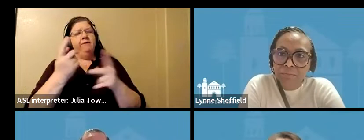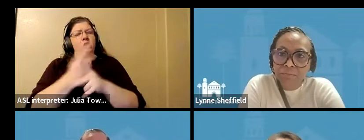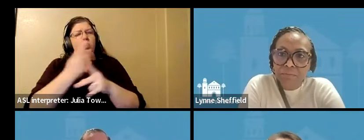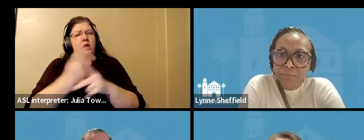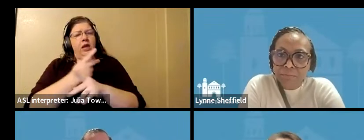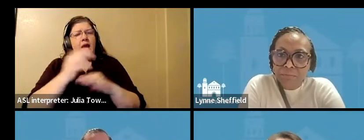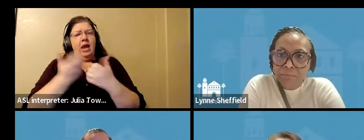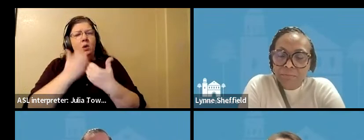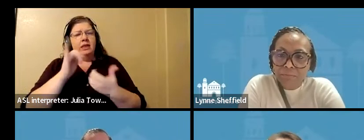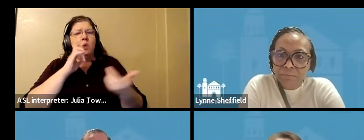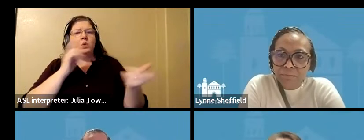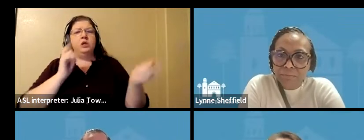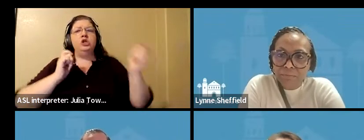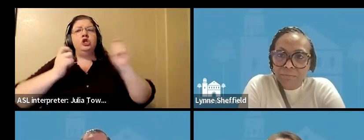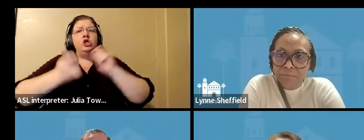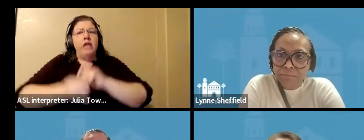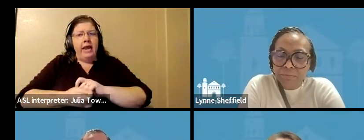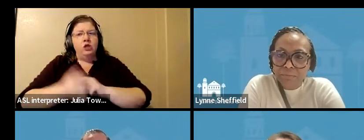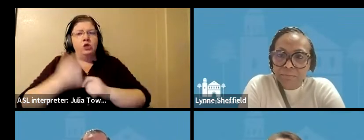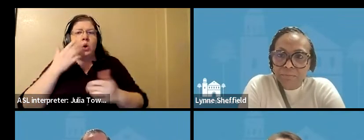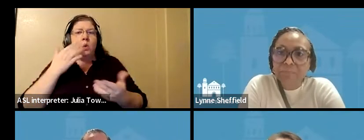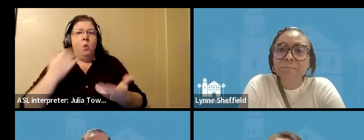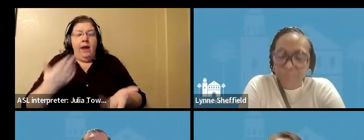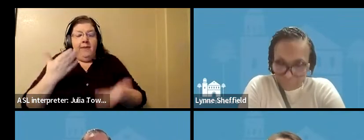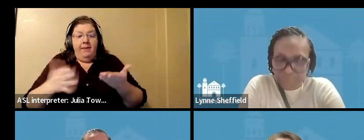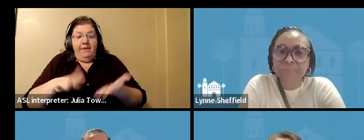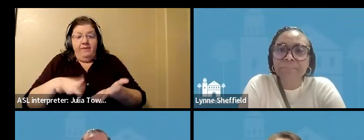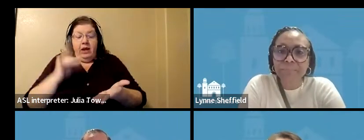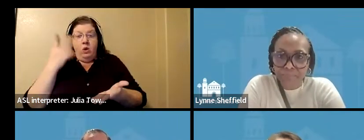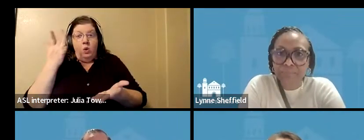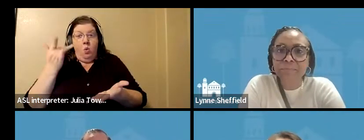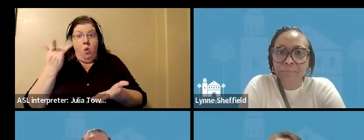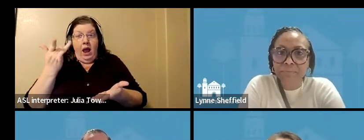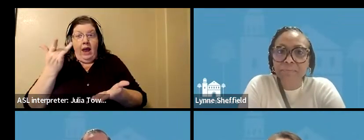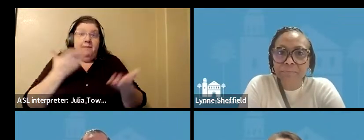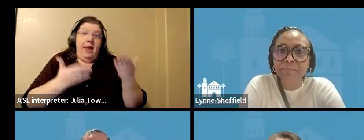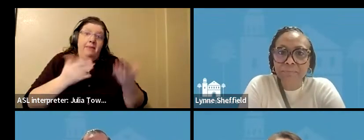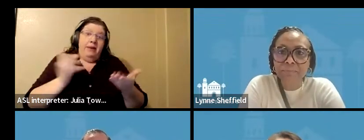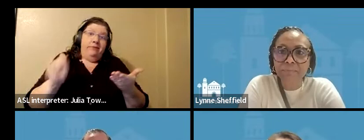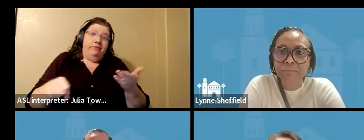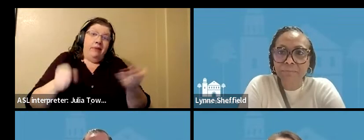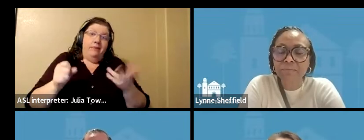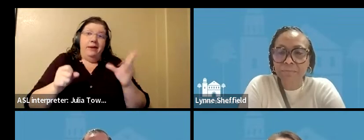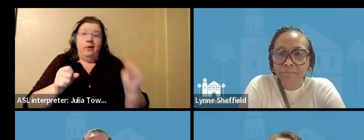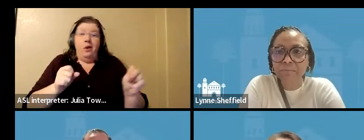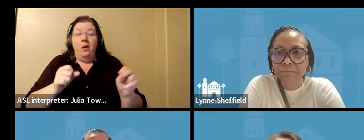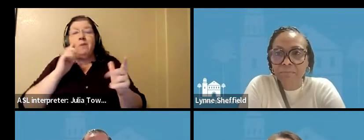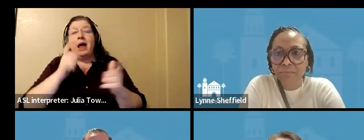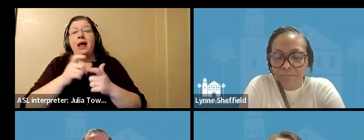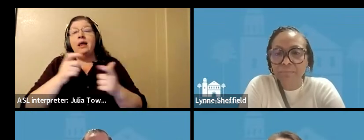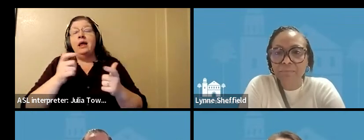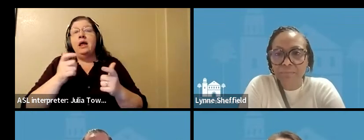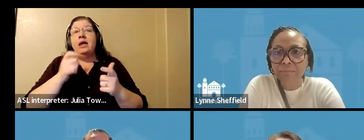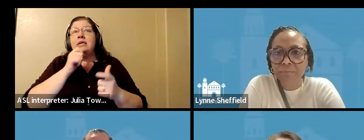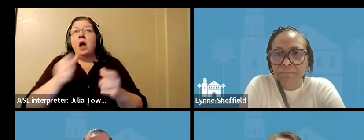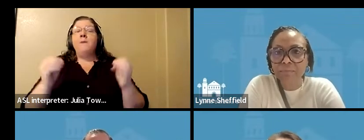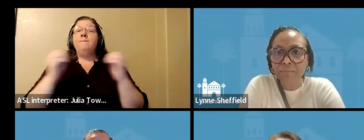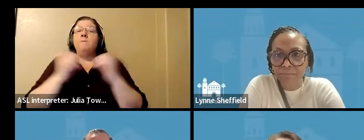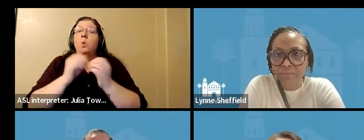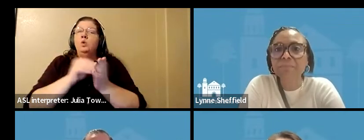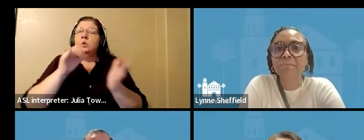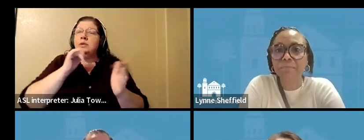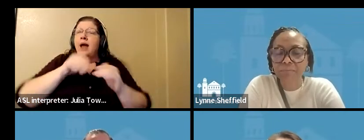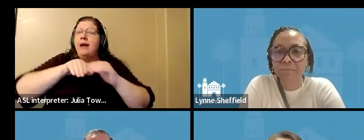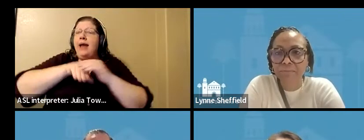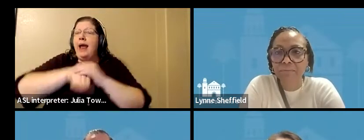going to change, or why, maybe finding out the why, we may not, why not a larger number of students are not